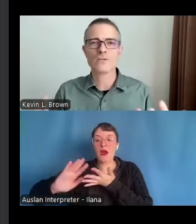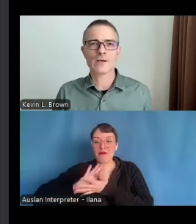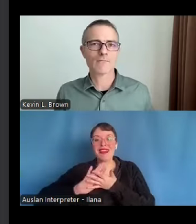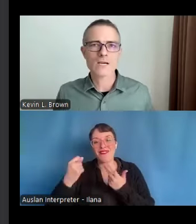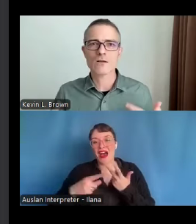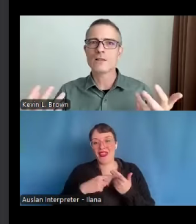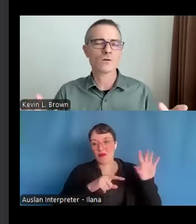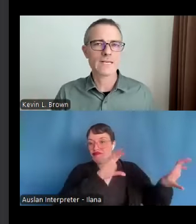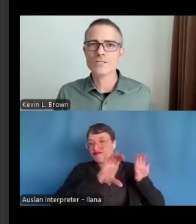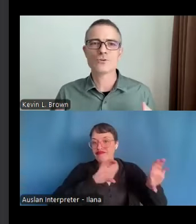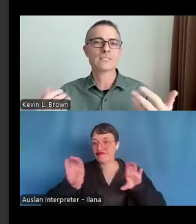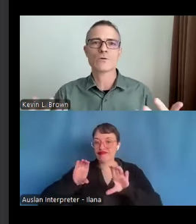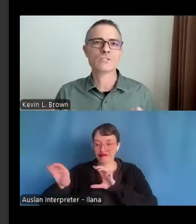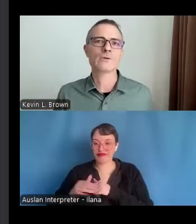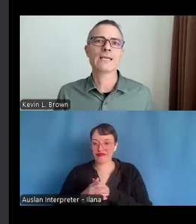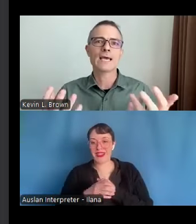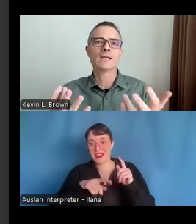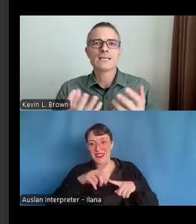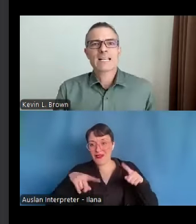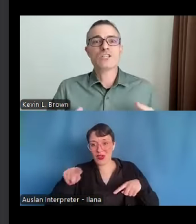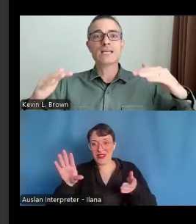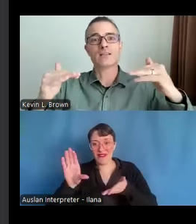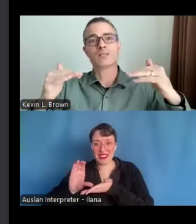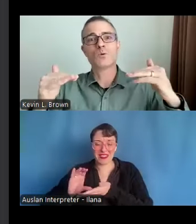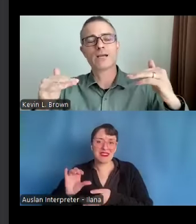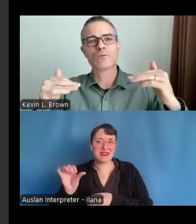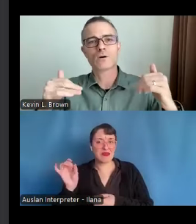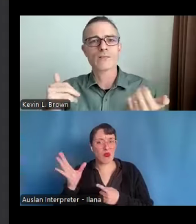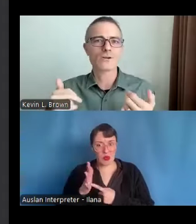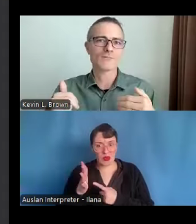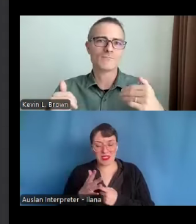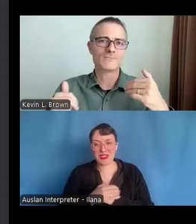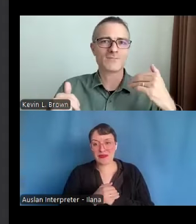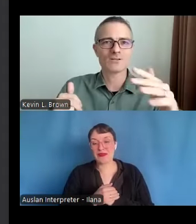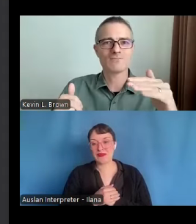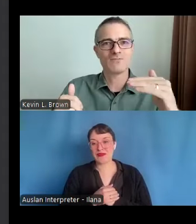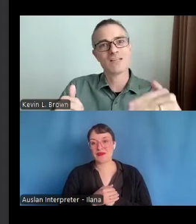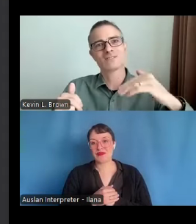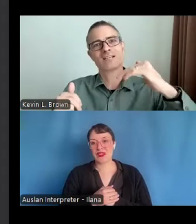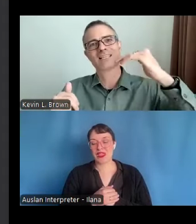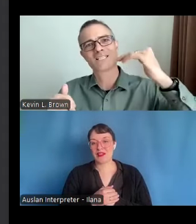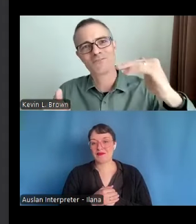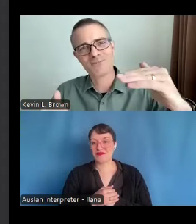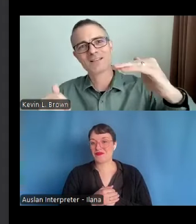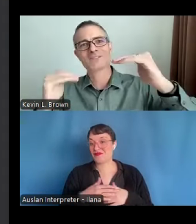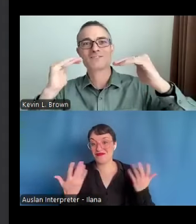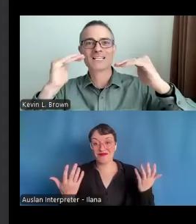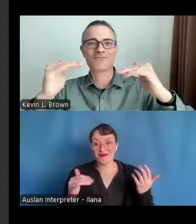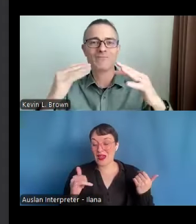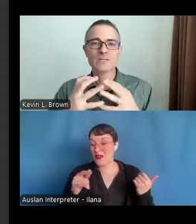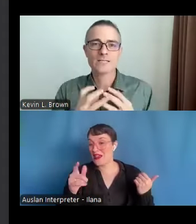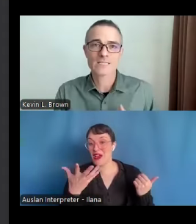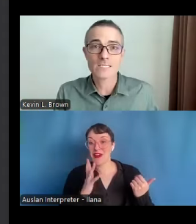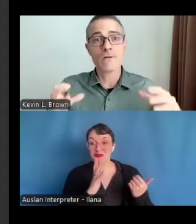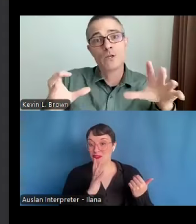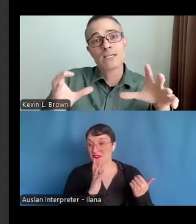have to do it, right? In the early days, you just take what you can get. And then you get to this point where whether you're 550,000 in size or 500,000 in size or 5